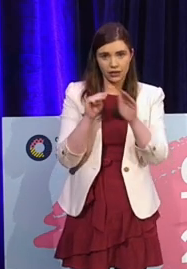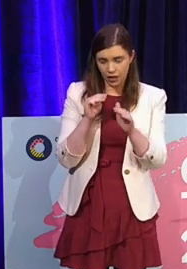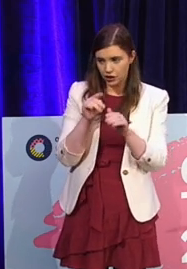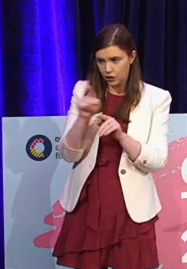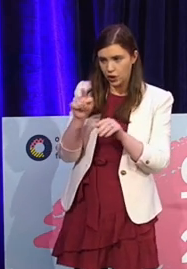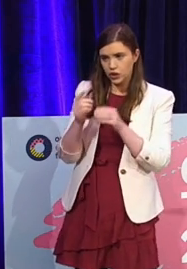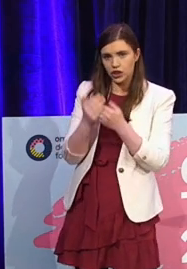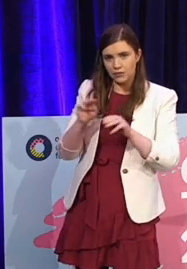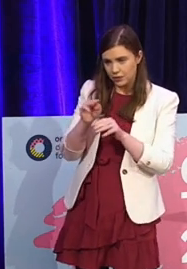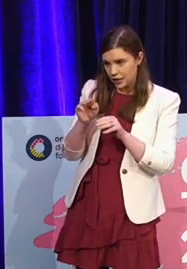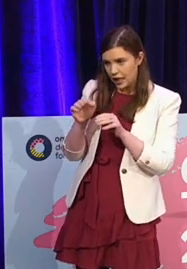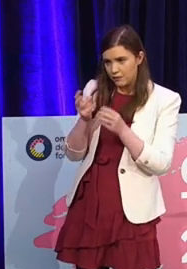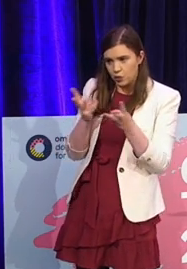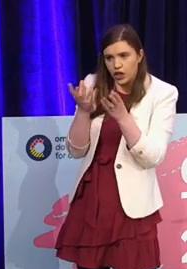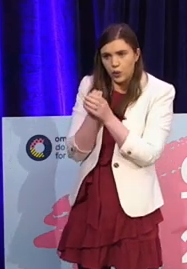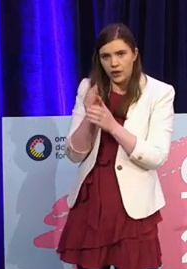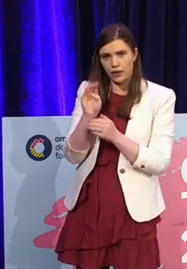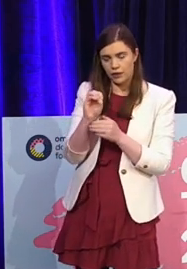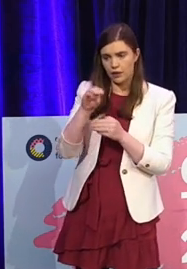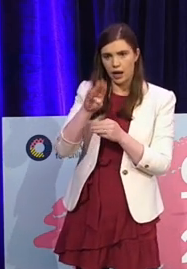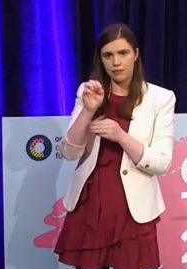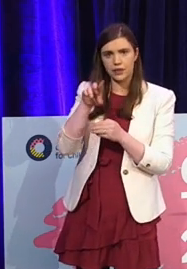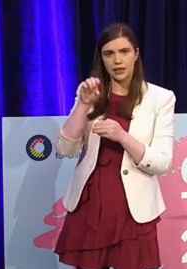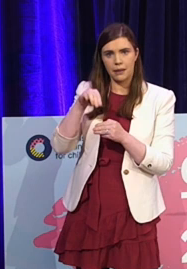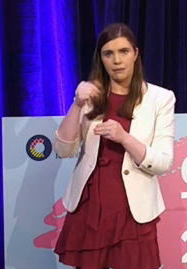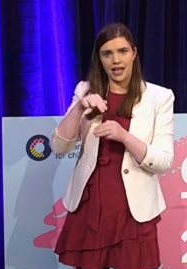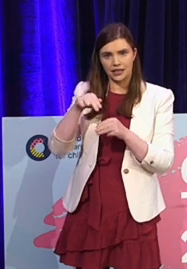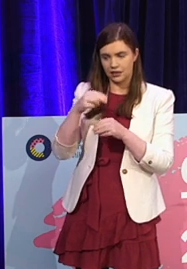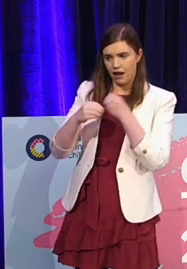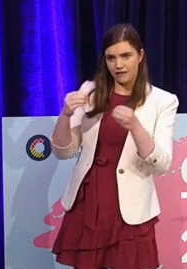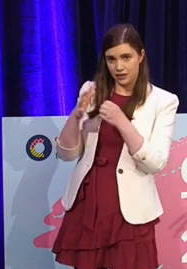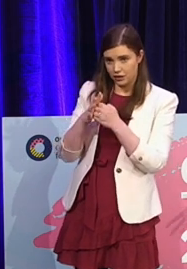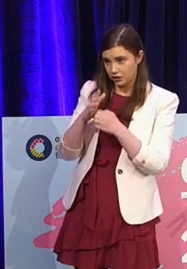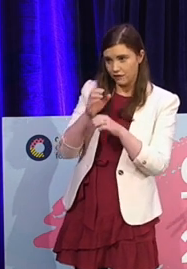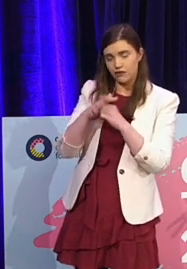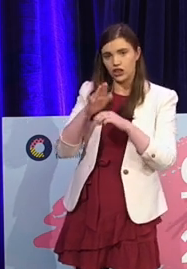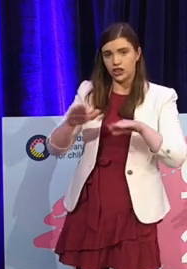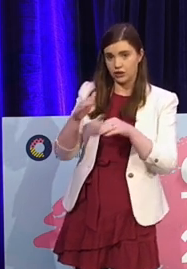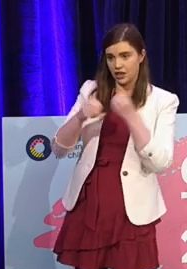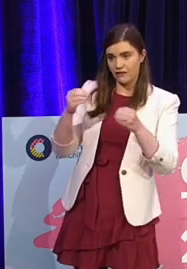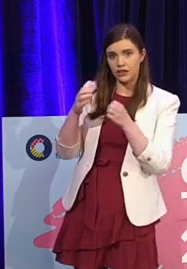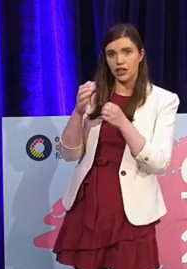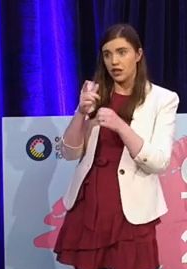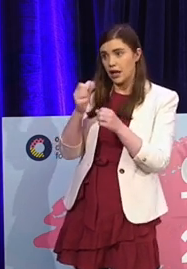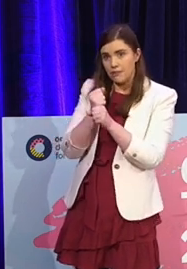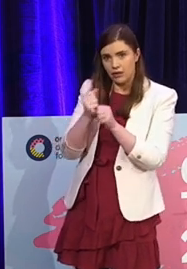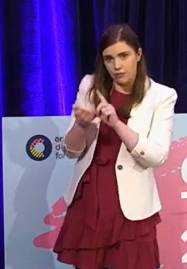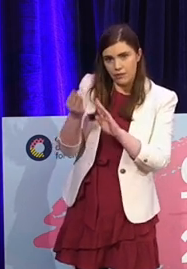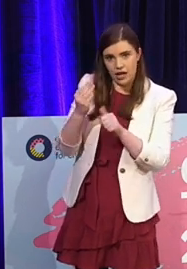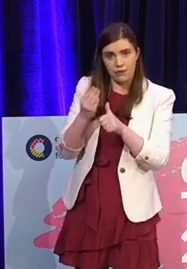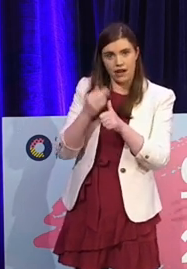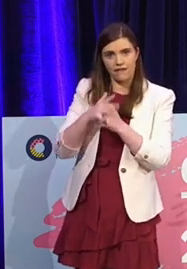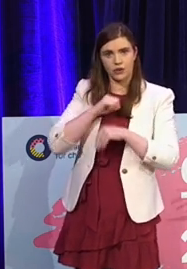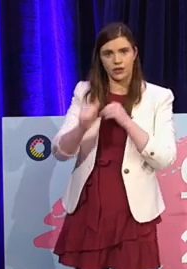young people have been working closely with the Ombudsman for Children's Office on today's talks. The theme for this year's event is My Hopes for the